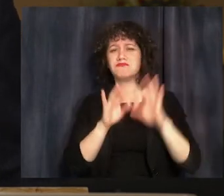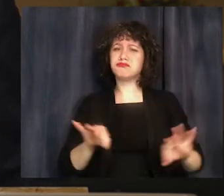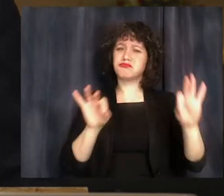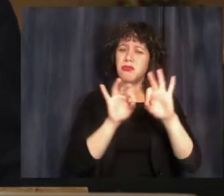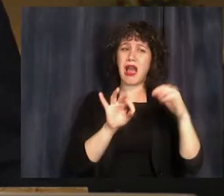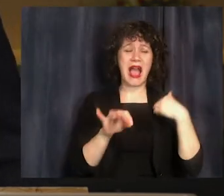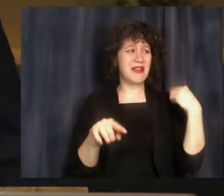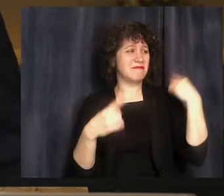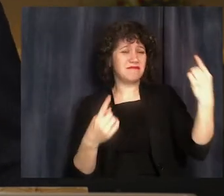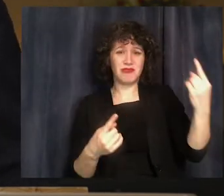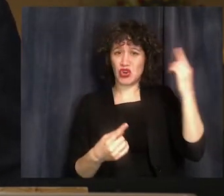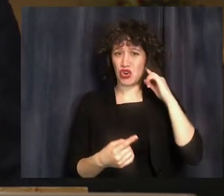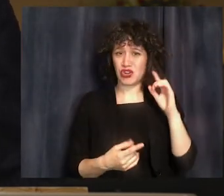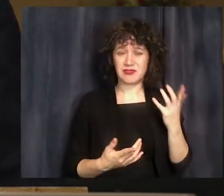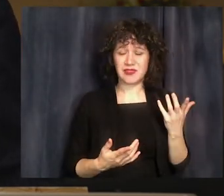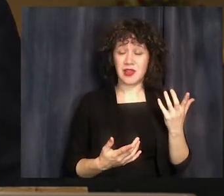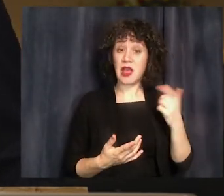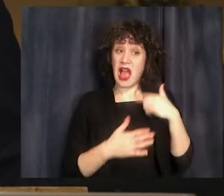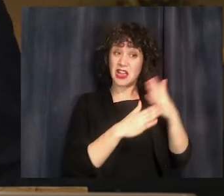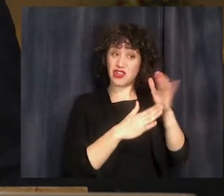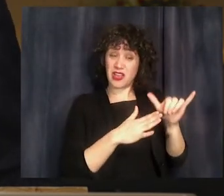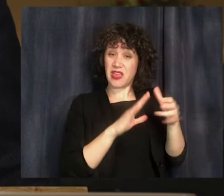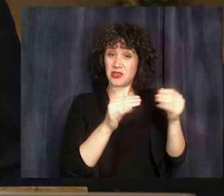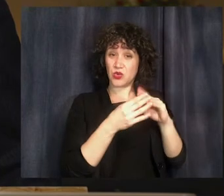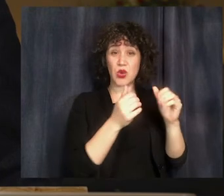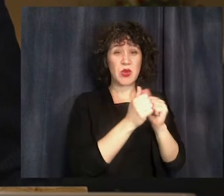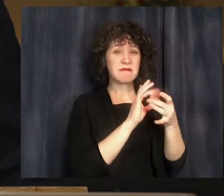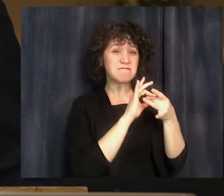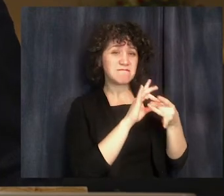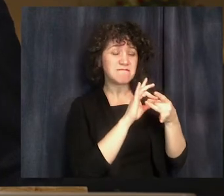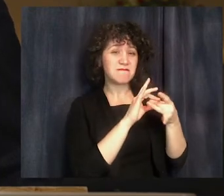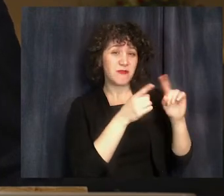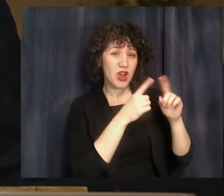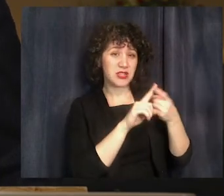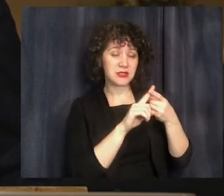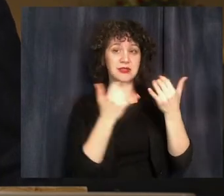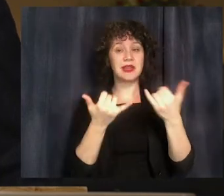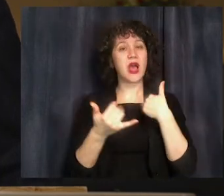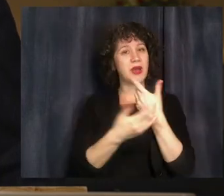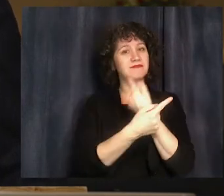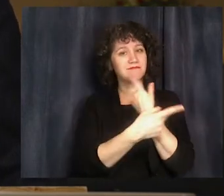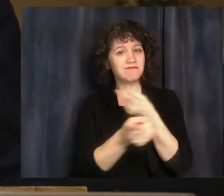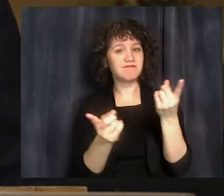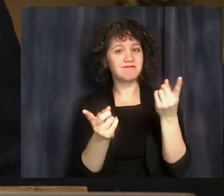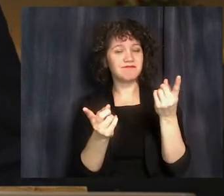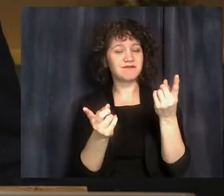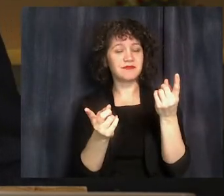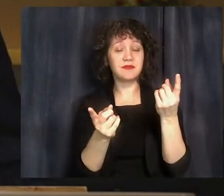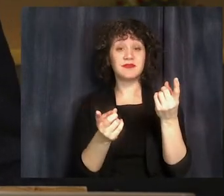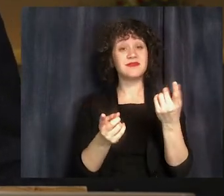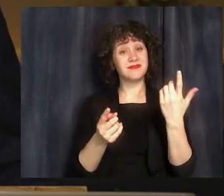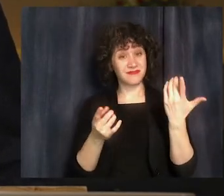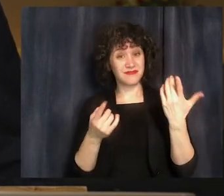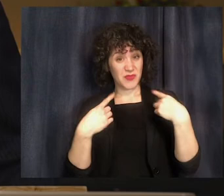ever heard on this earth. I've shared it with close friends, and now I share it with you. You and I have many